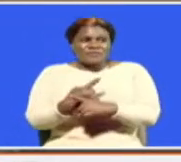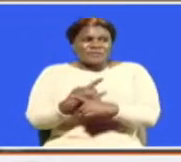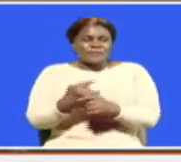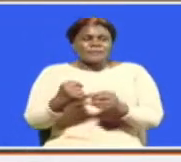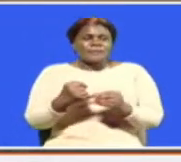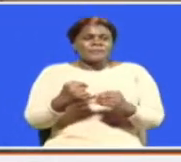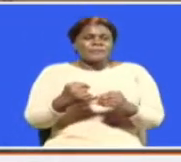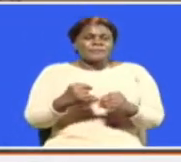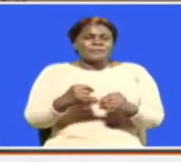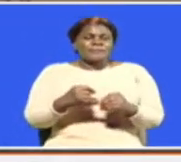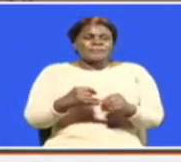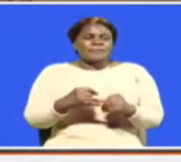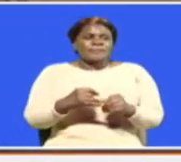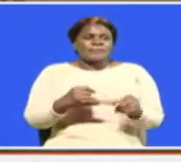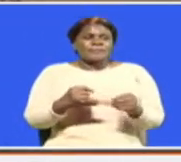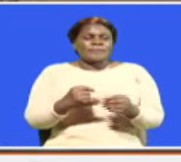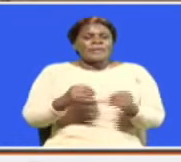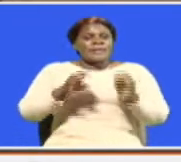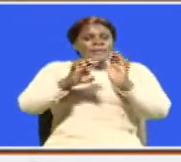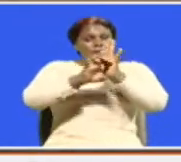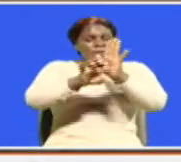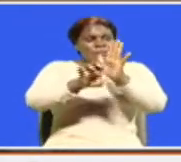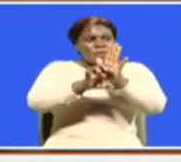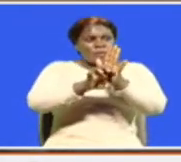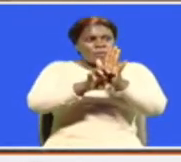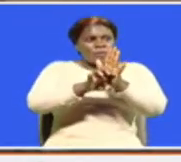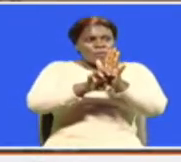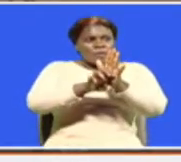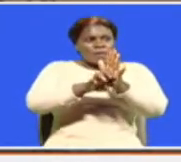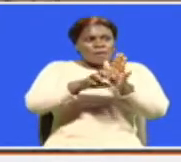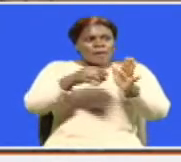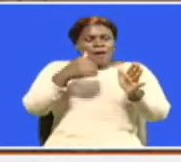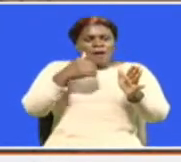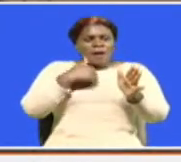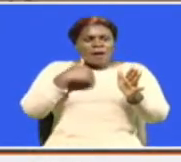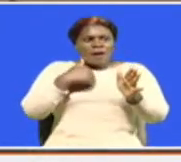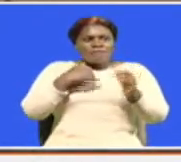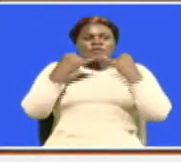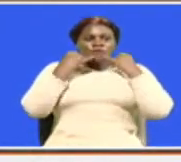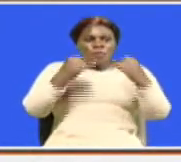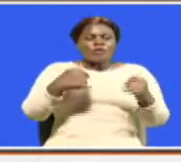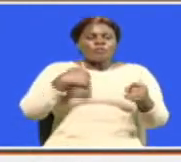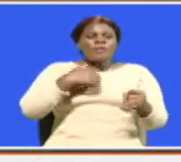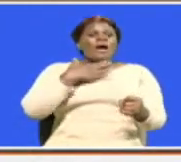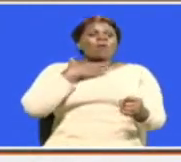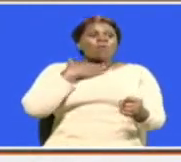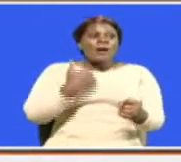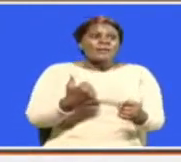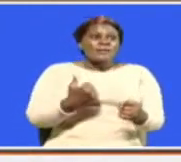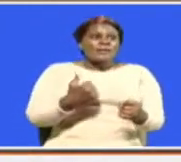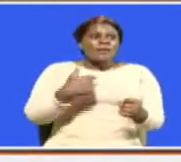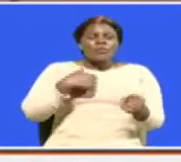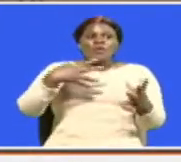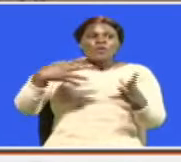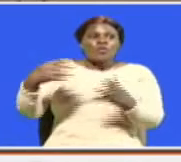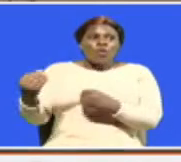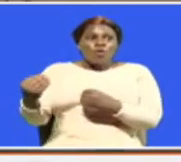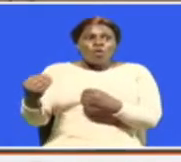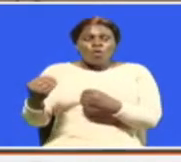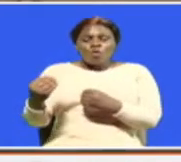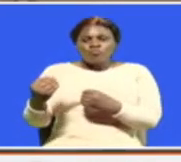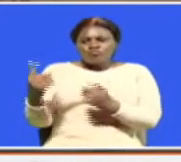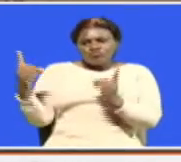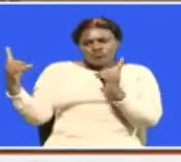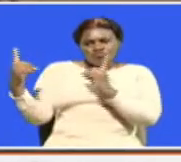wakiambua tunataka this kind of information, like for example, kama ni community kuna certain information ambayo inatakiwa, tunaenda hapo, tunawa